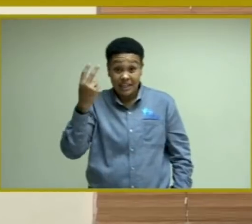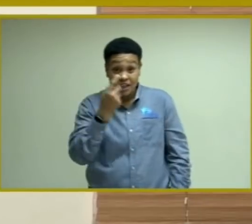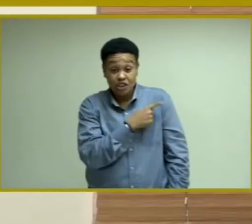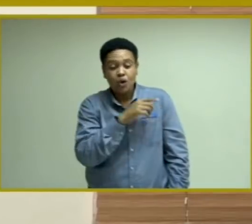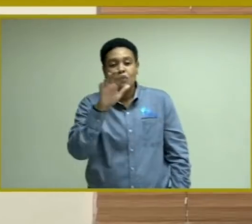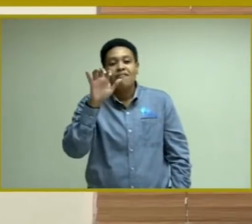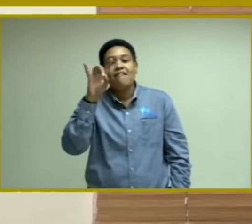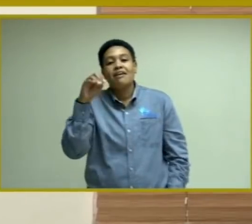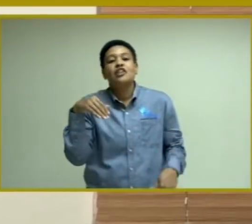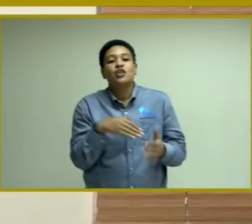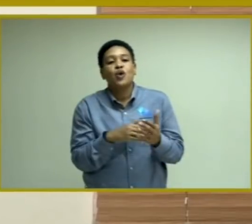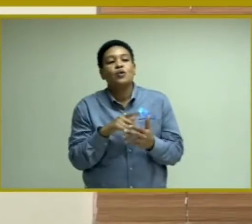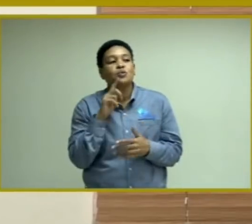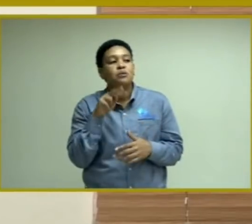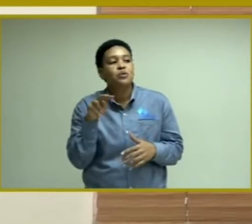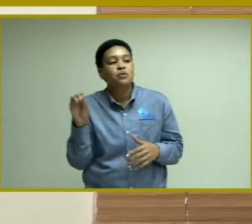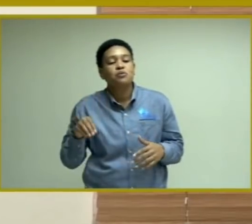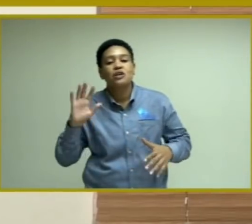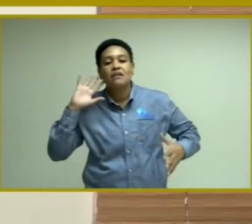vaccinated.